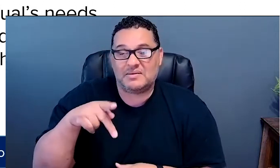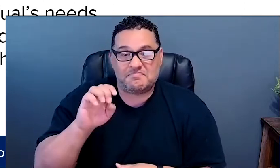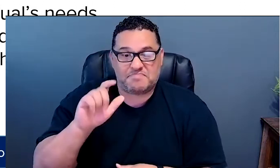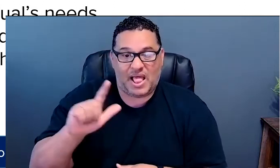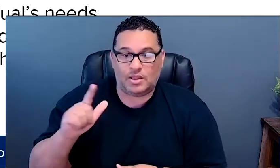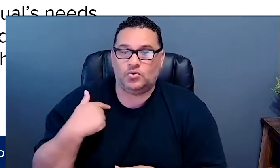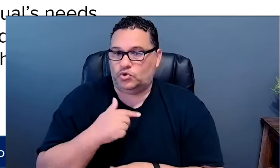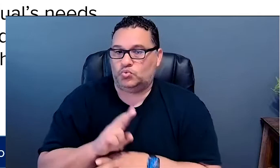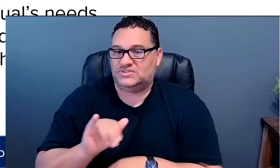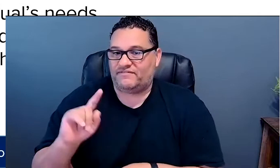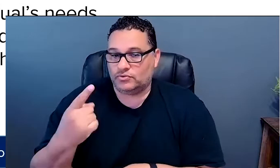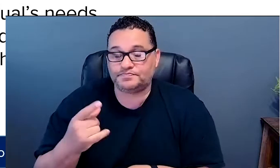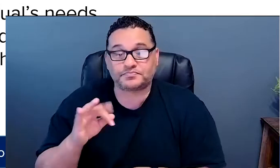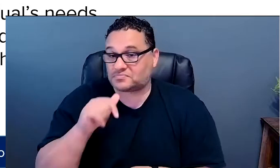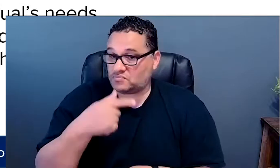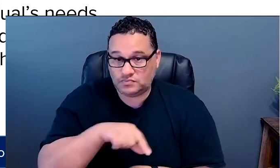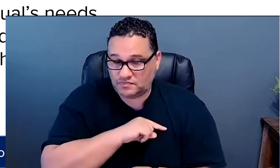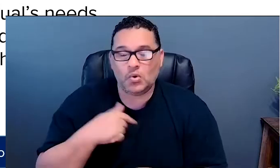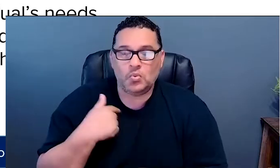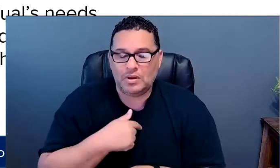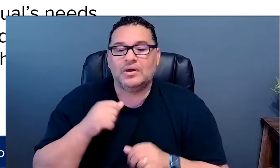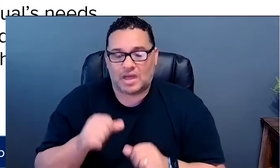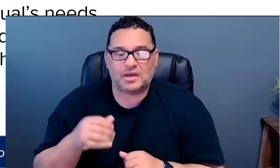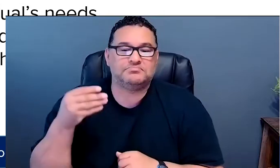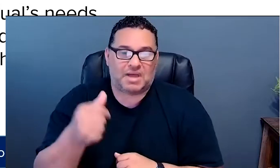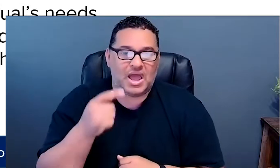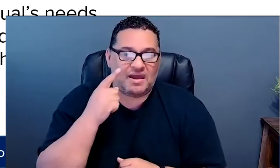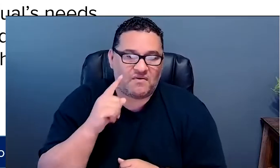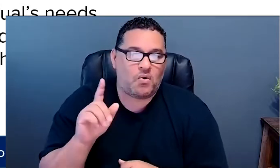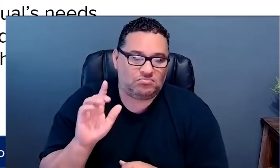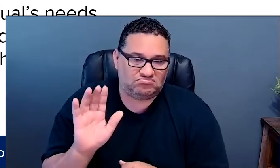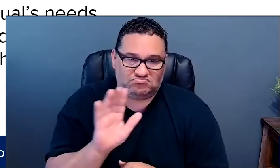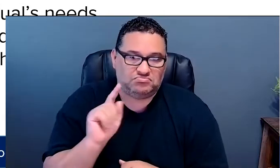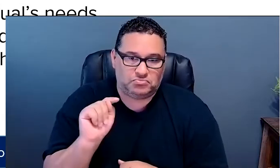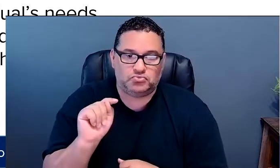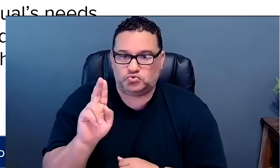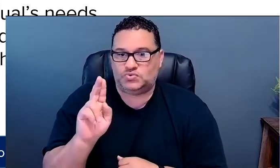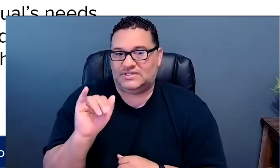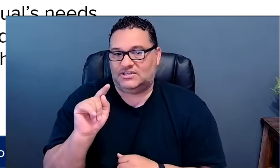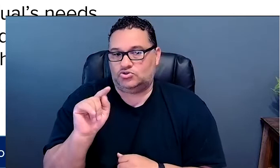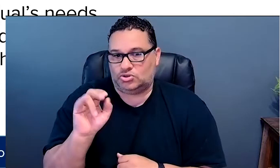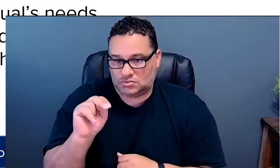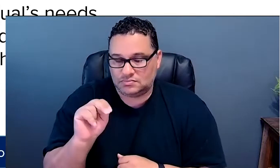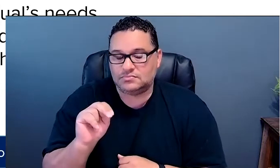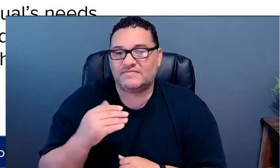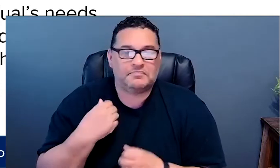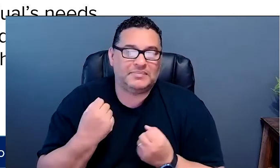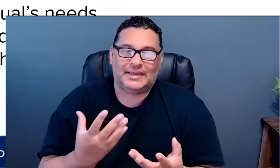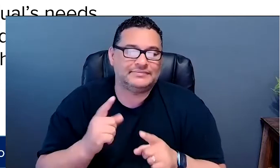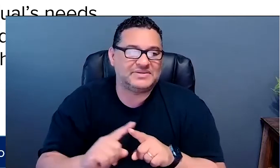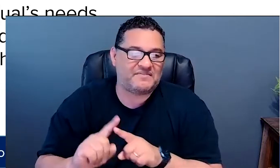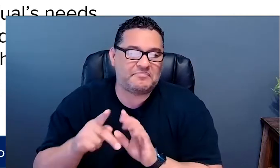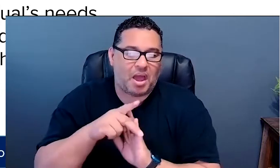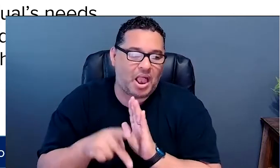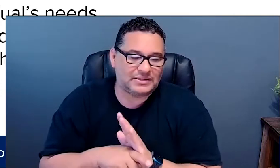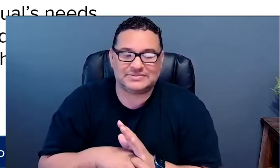Grant, we can pay for your tuition. So there's lots of different policies and ins and outs, and I